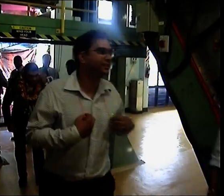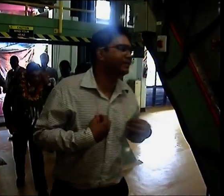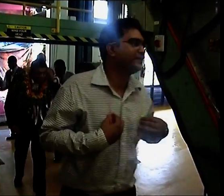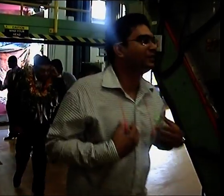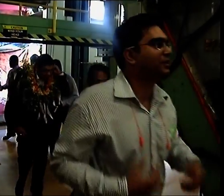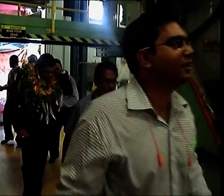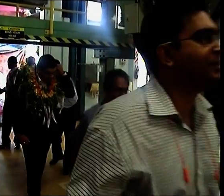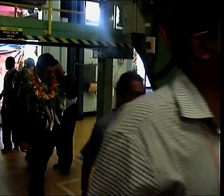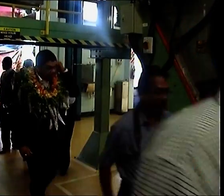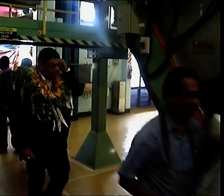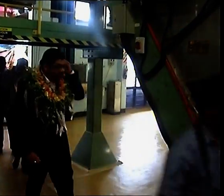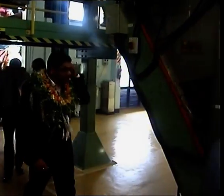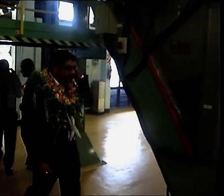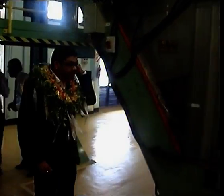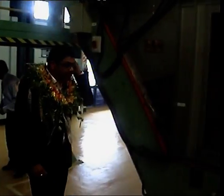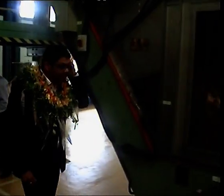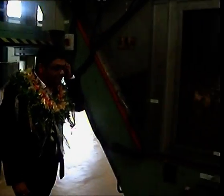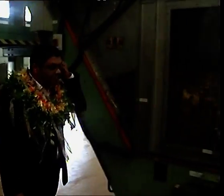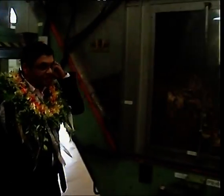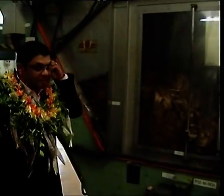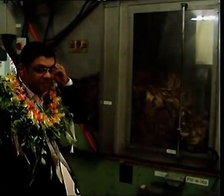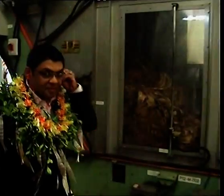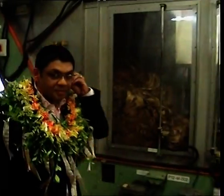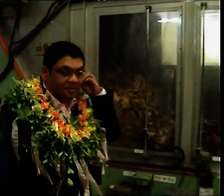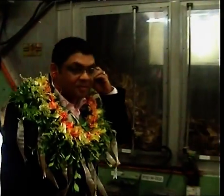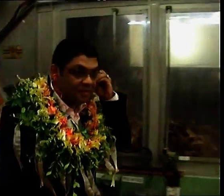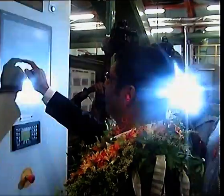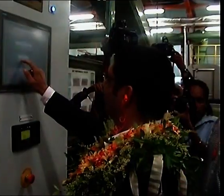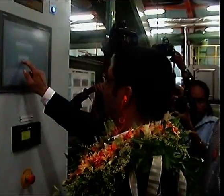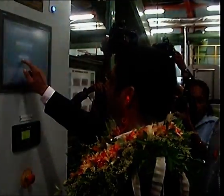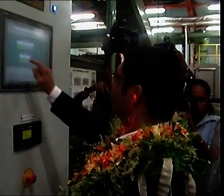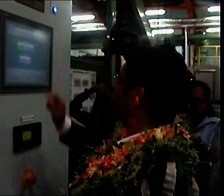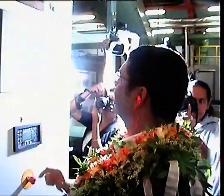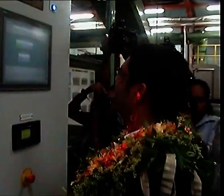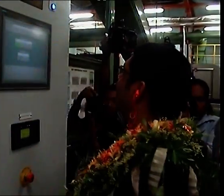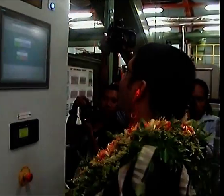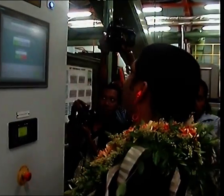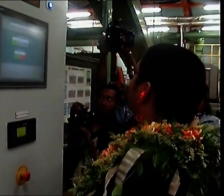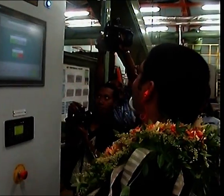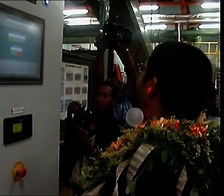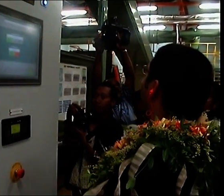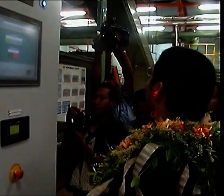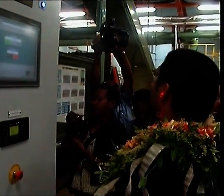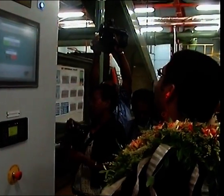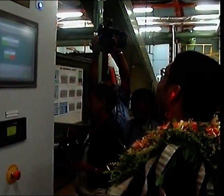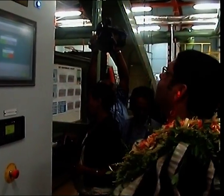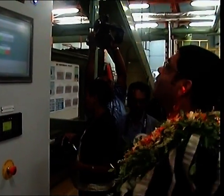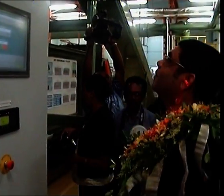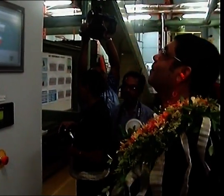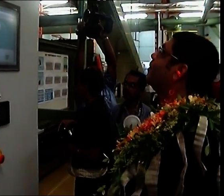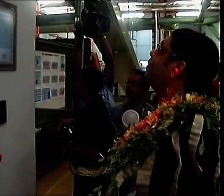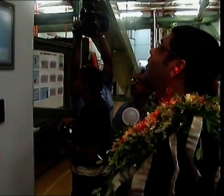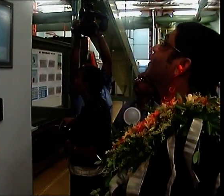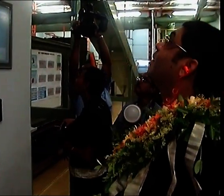60 million to government revenue through Fiji Revenue and Customs Authority. This contribution comes by way of value-added